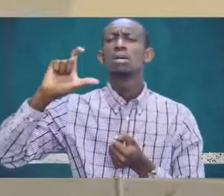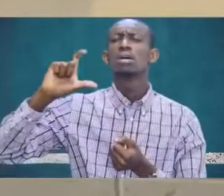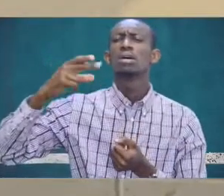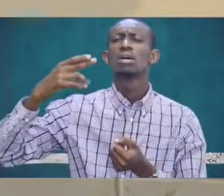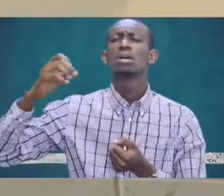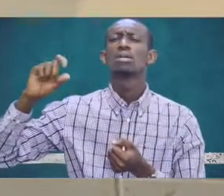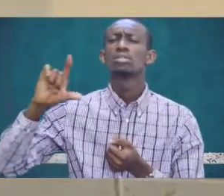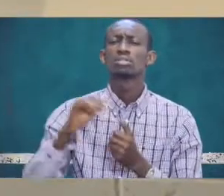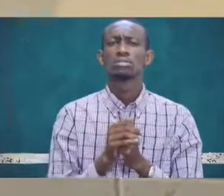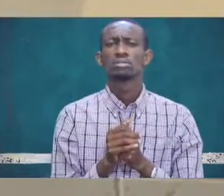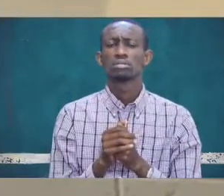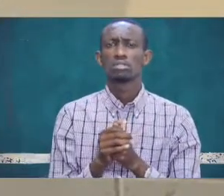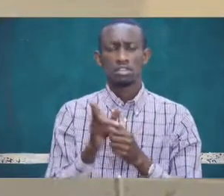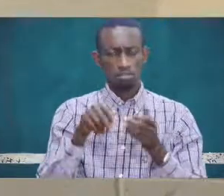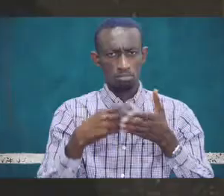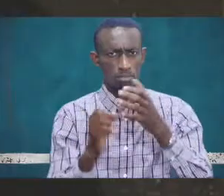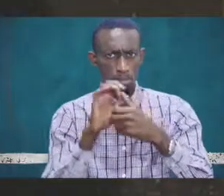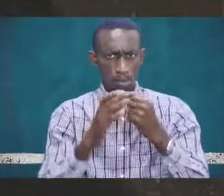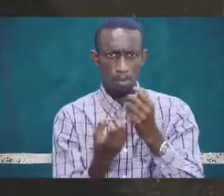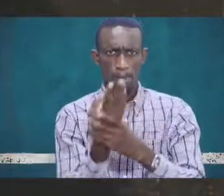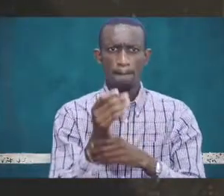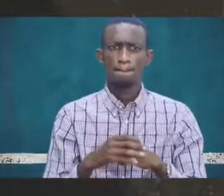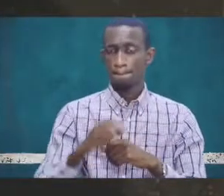will form this product. This is